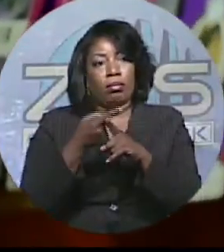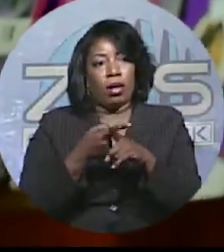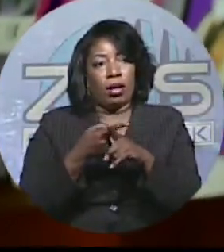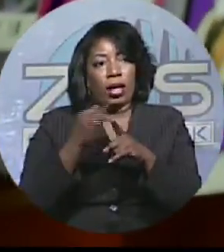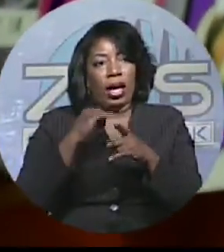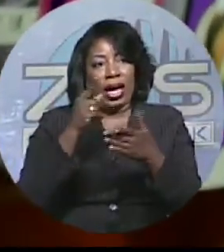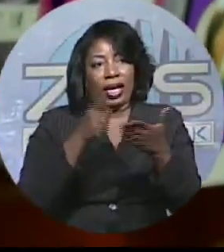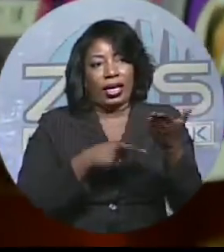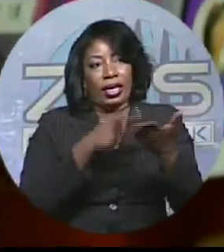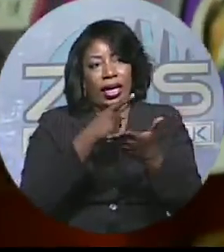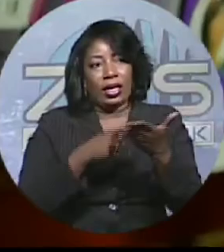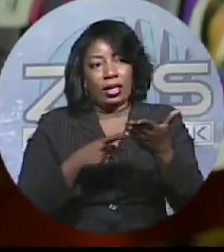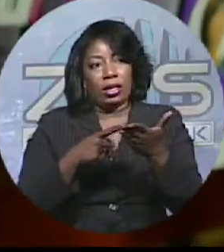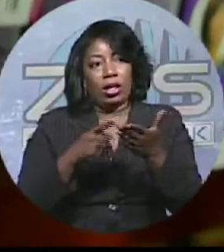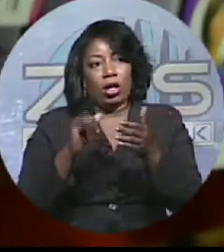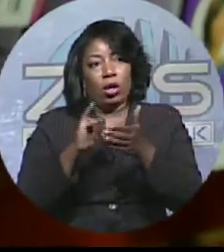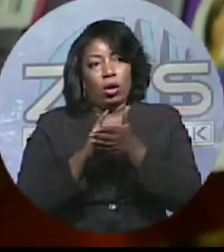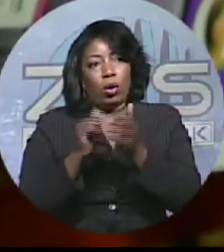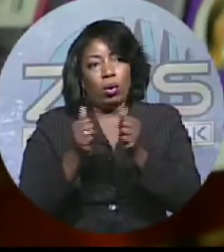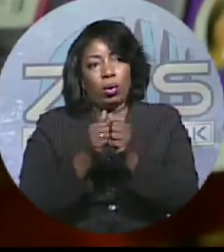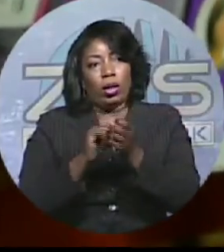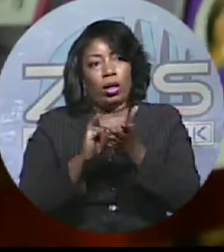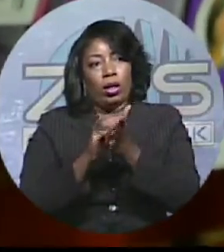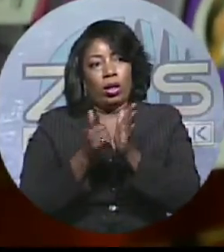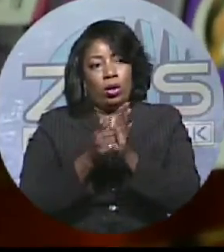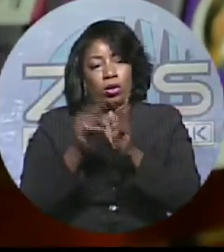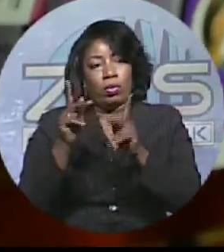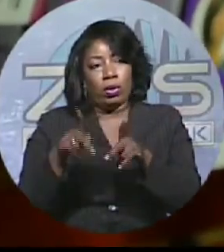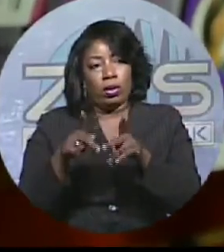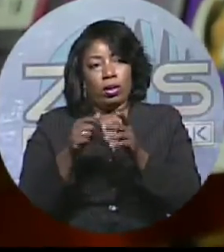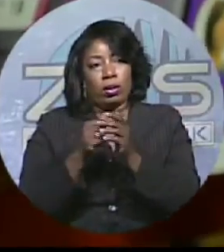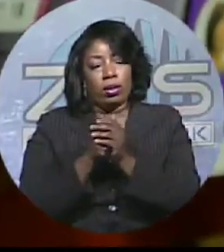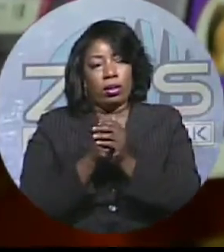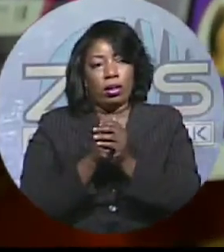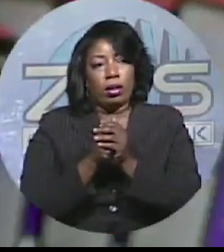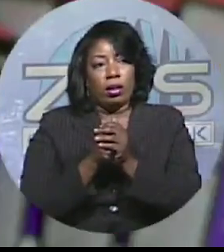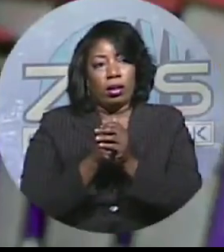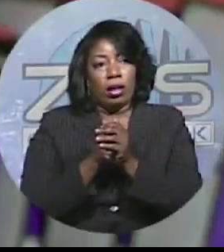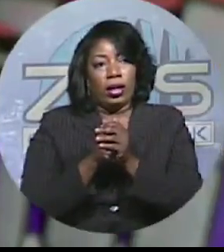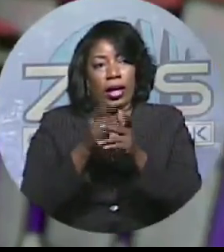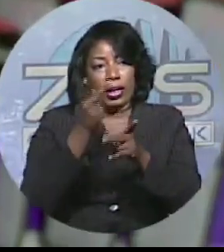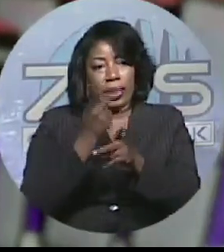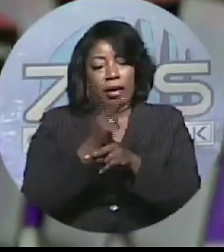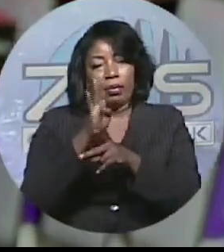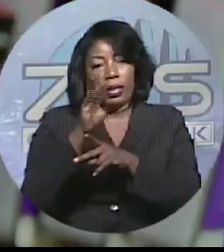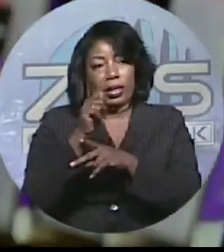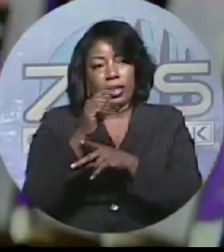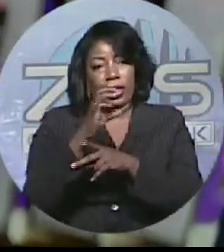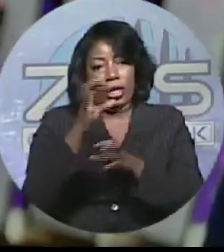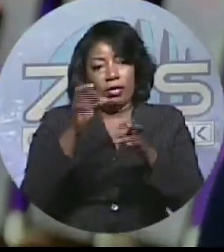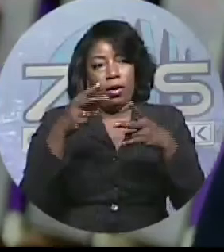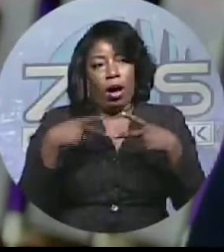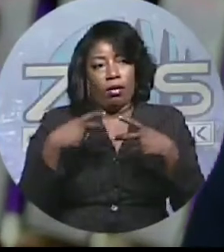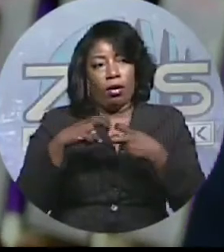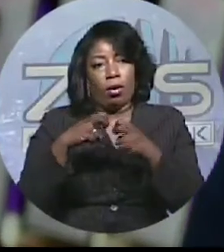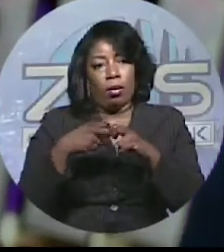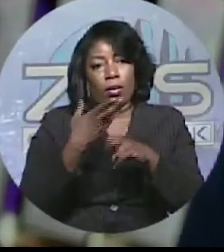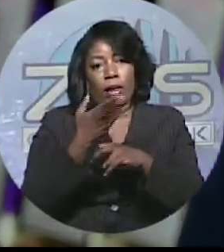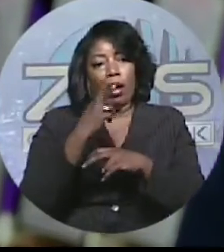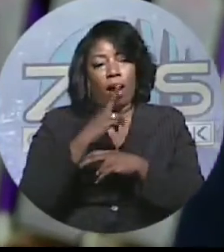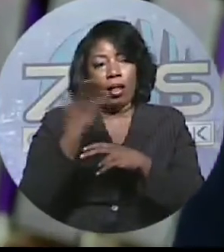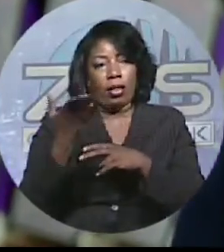everything with those guys. Then I went BTC. And I've had them ever since. If you have a problem, they're there to help